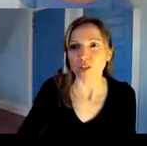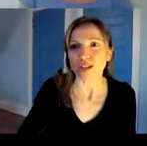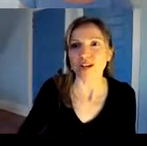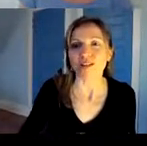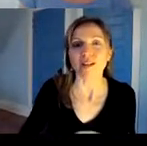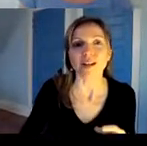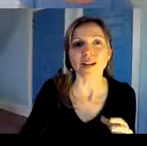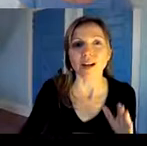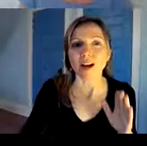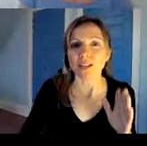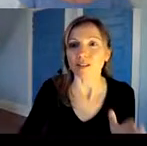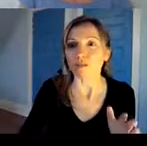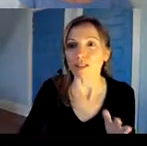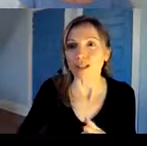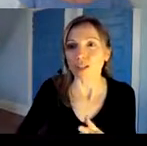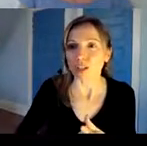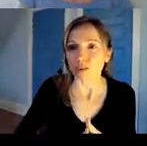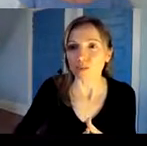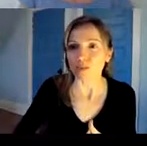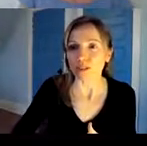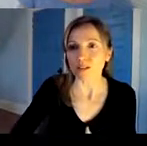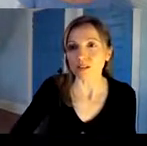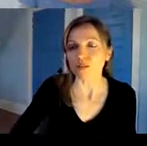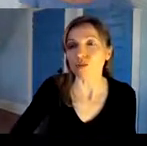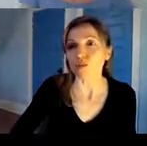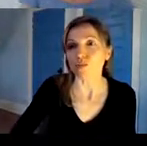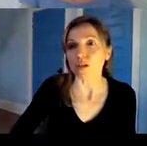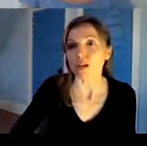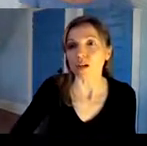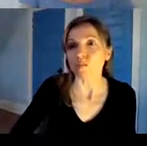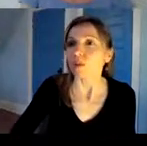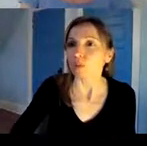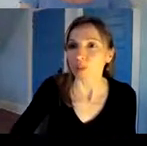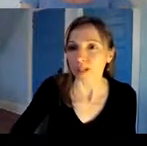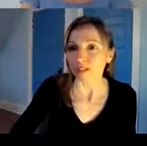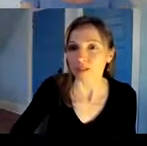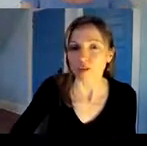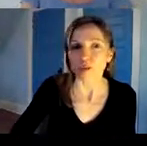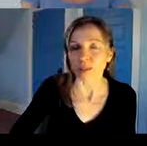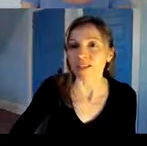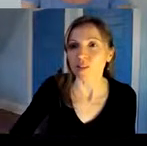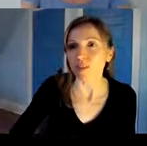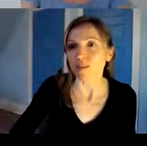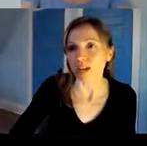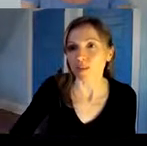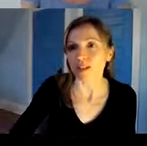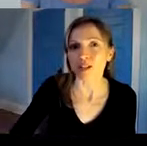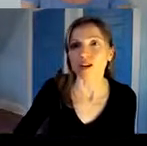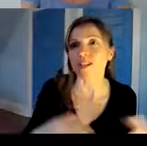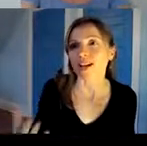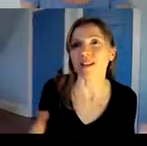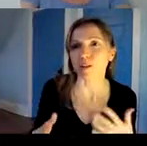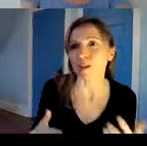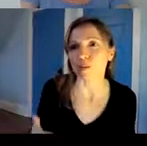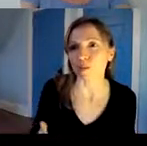is specialized. It, at its larva stage, it can only consume milkweed plants. So plants in the milkweed family, and